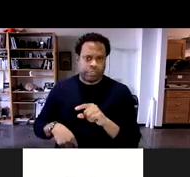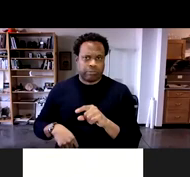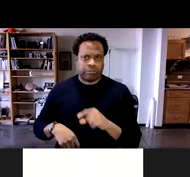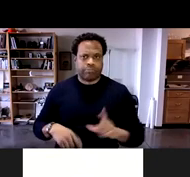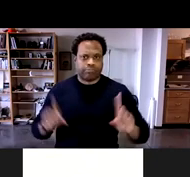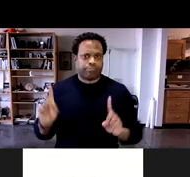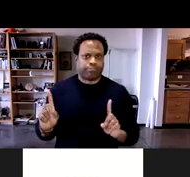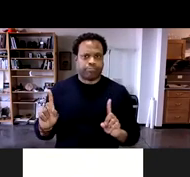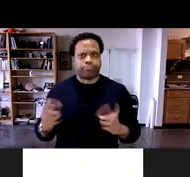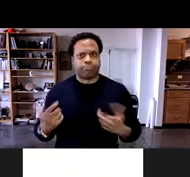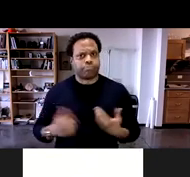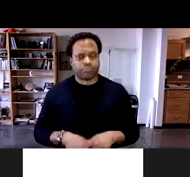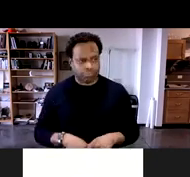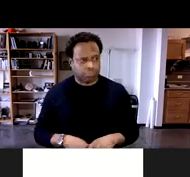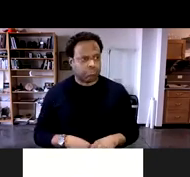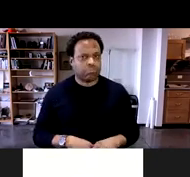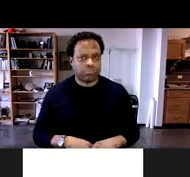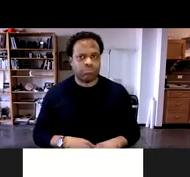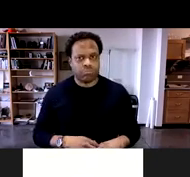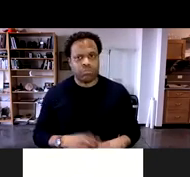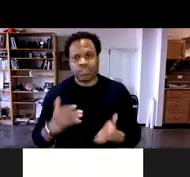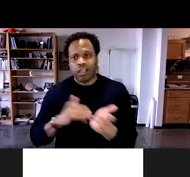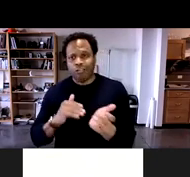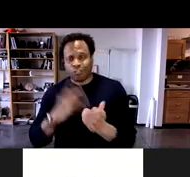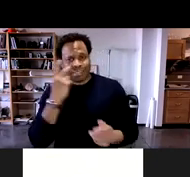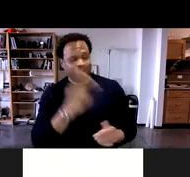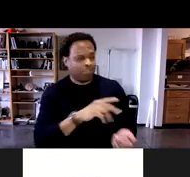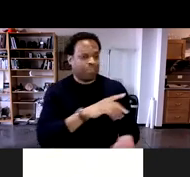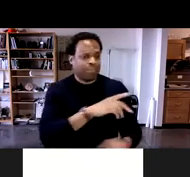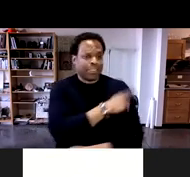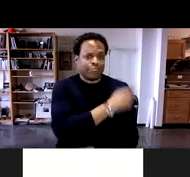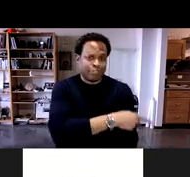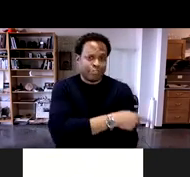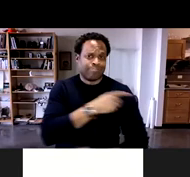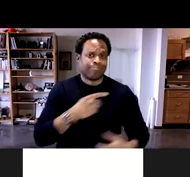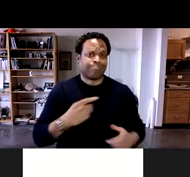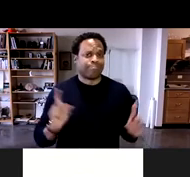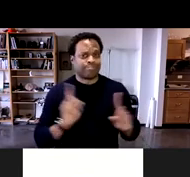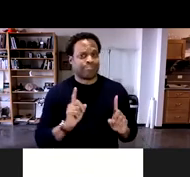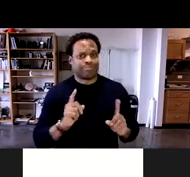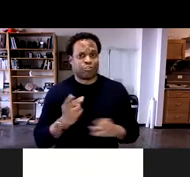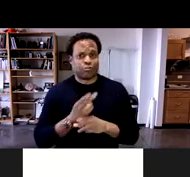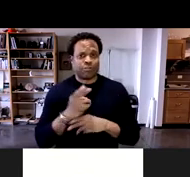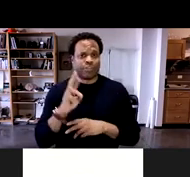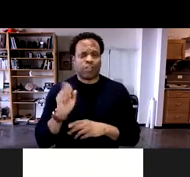used in the same room. That's sort of breaking one of their rules. So if you're sitting next to somebody, that's not an appropriate time for it.